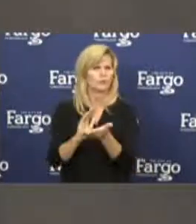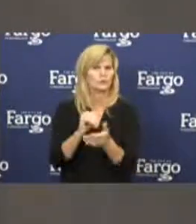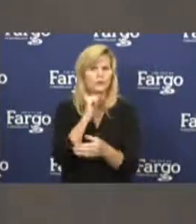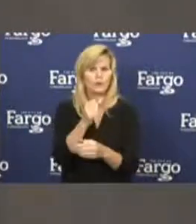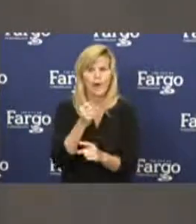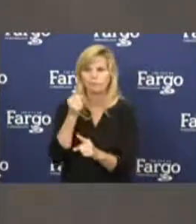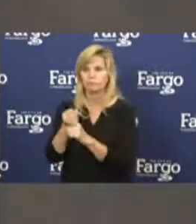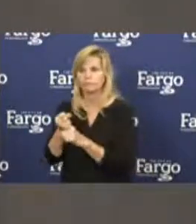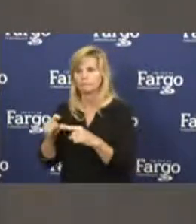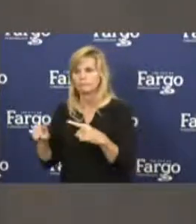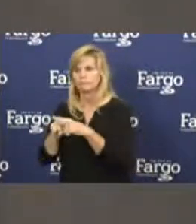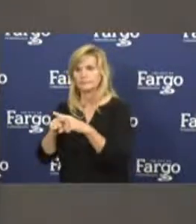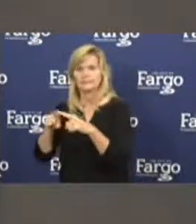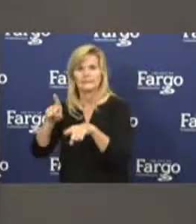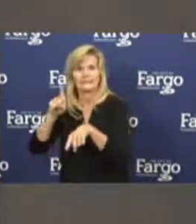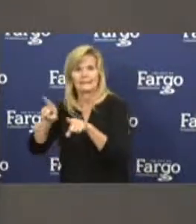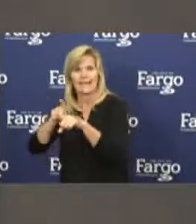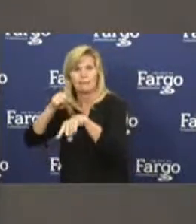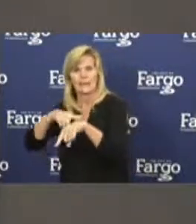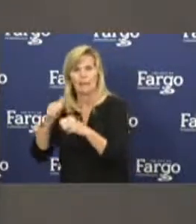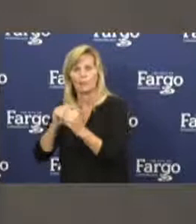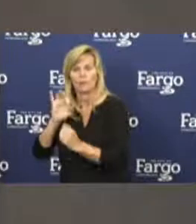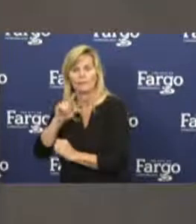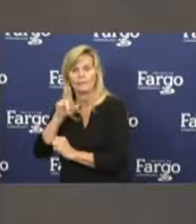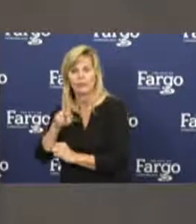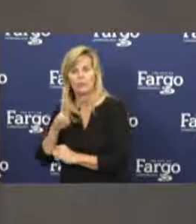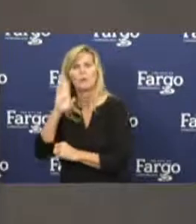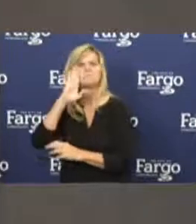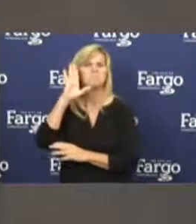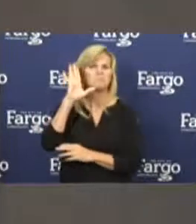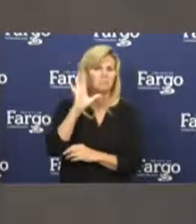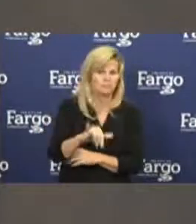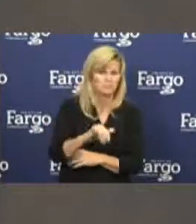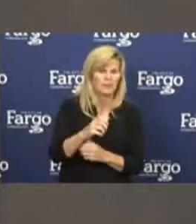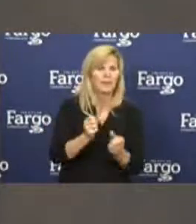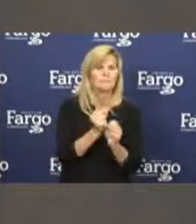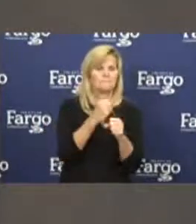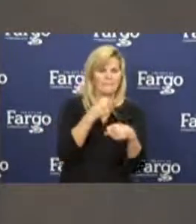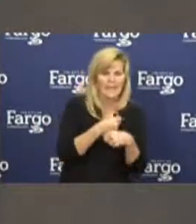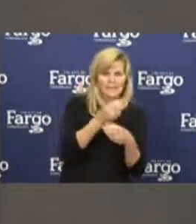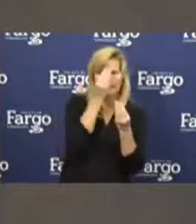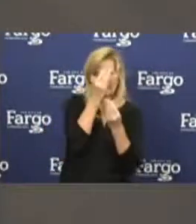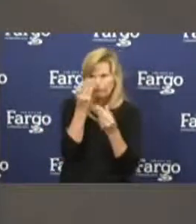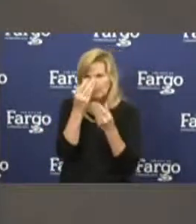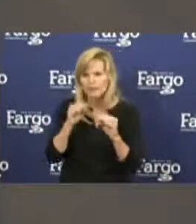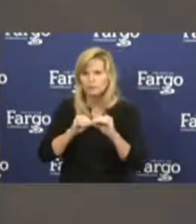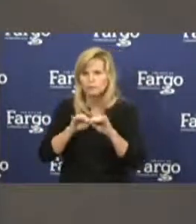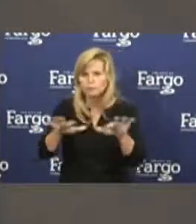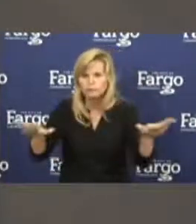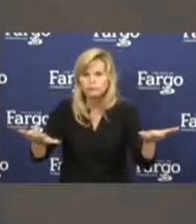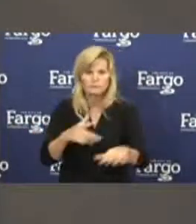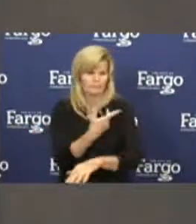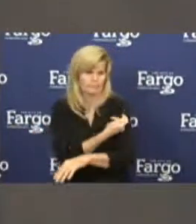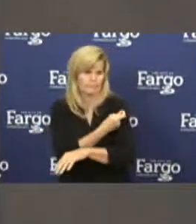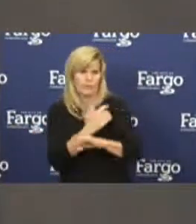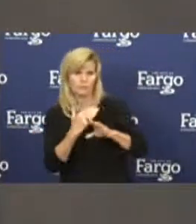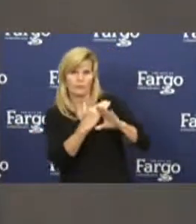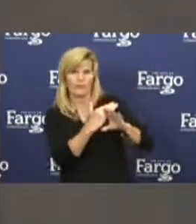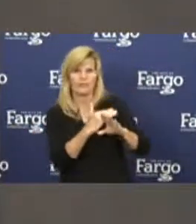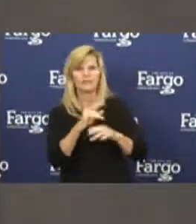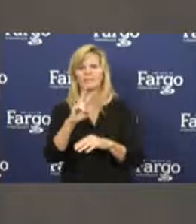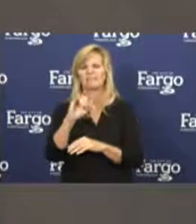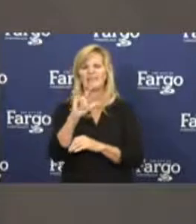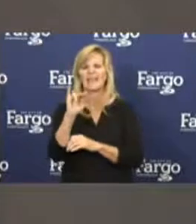influenza season. We know the probability of creating, producing, and distributing a COVID vaccine by influenza season is